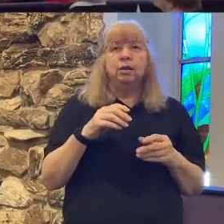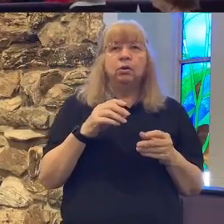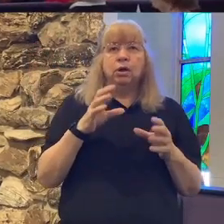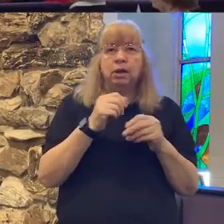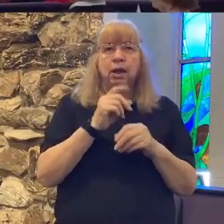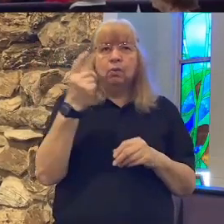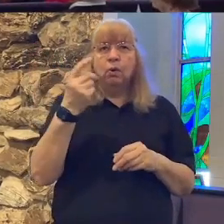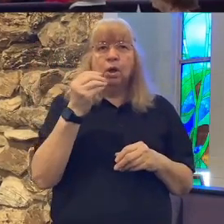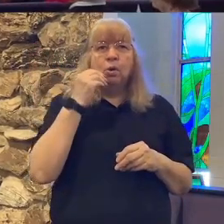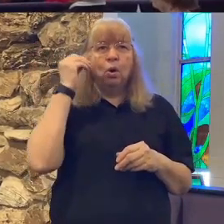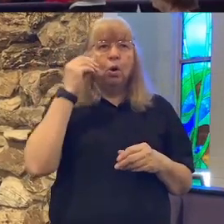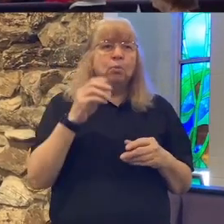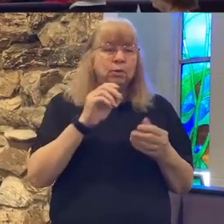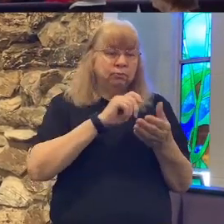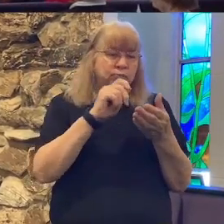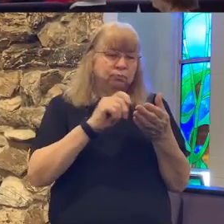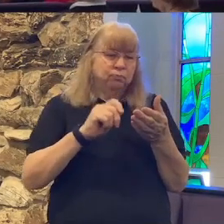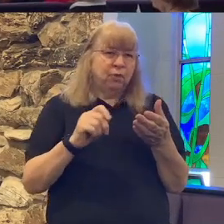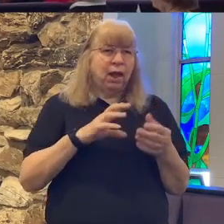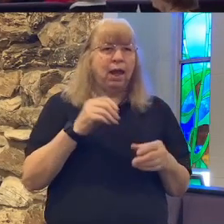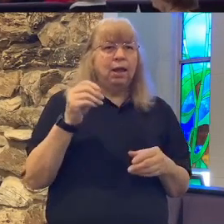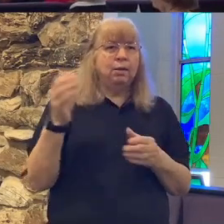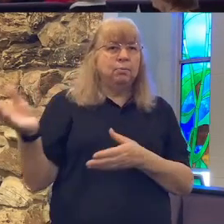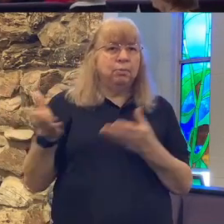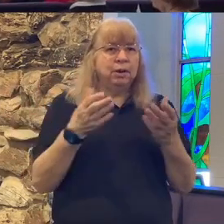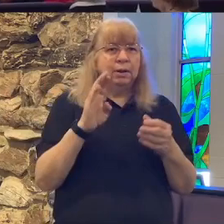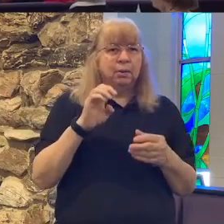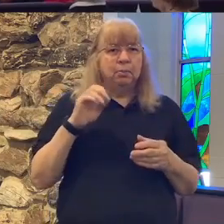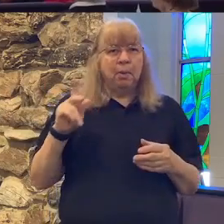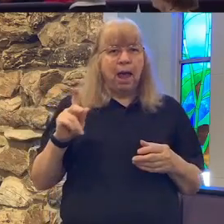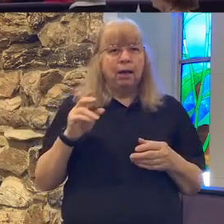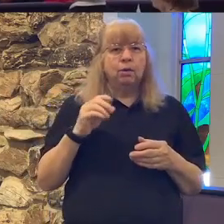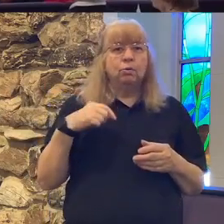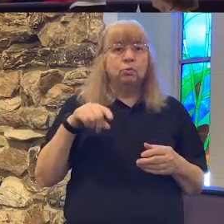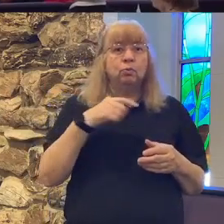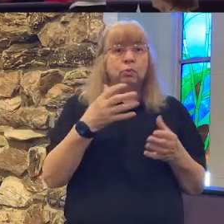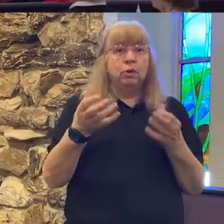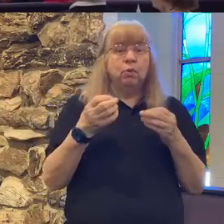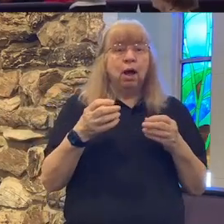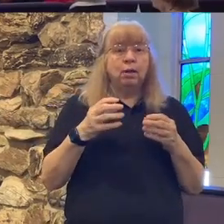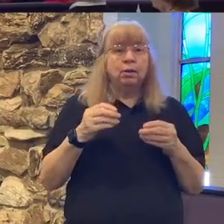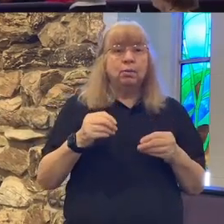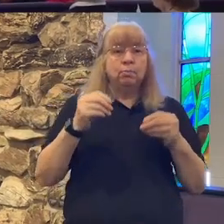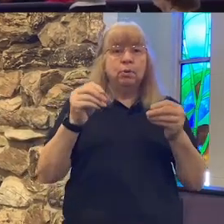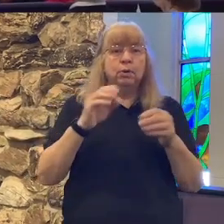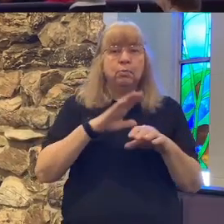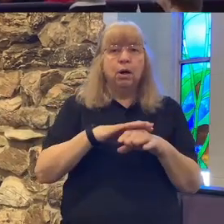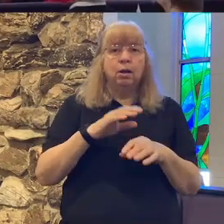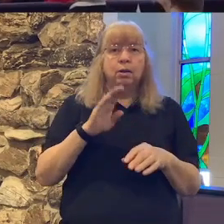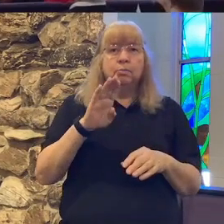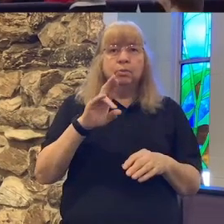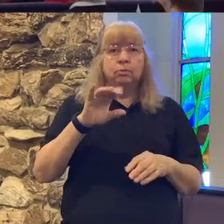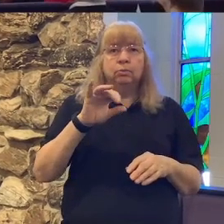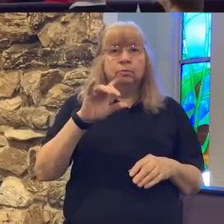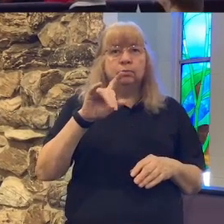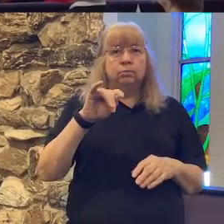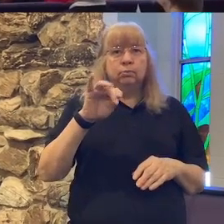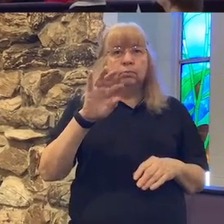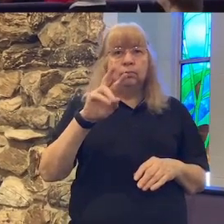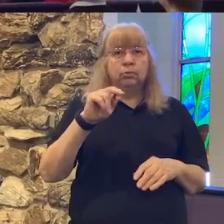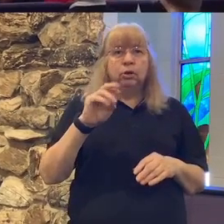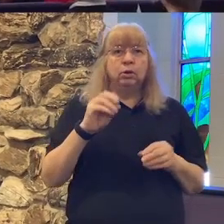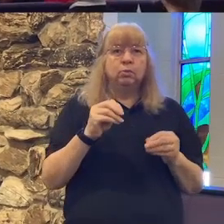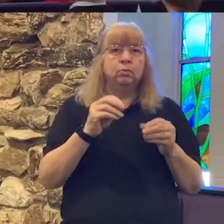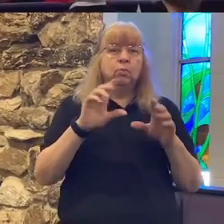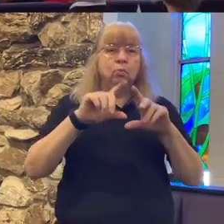with you to write something down and bring it back. And we want to post those on the bulletin board so others can see how God is at work in your